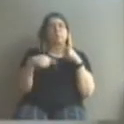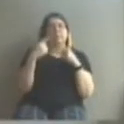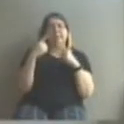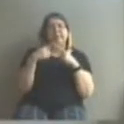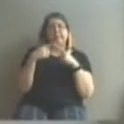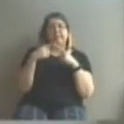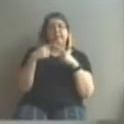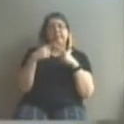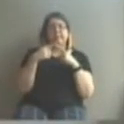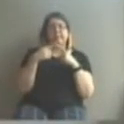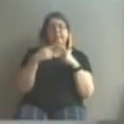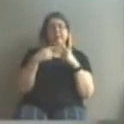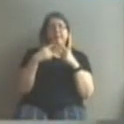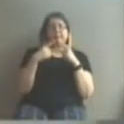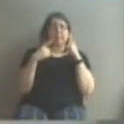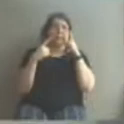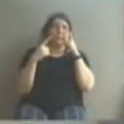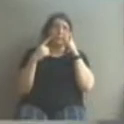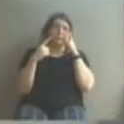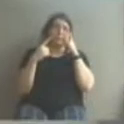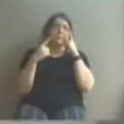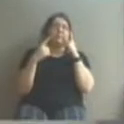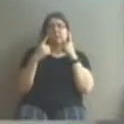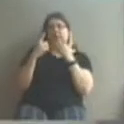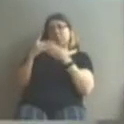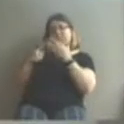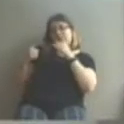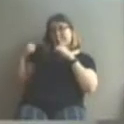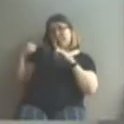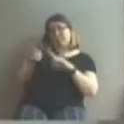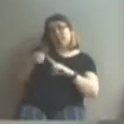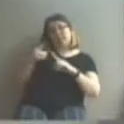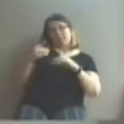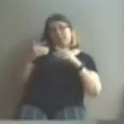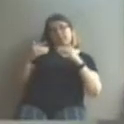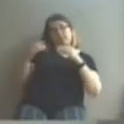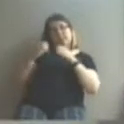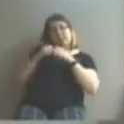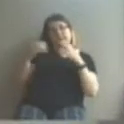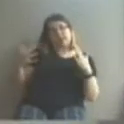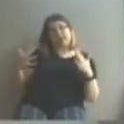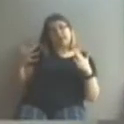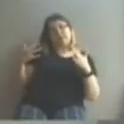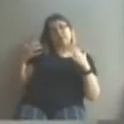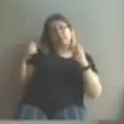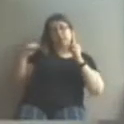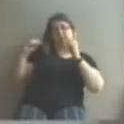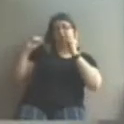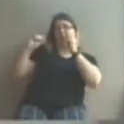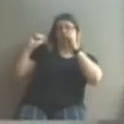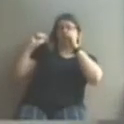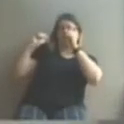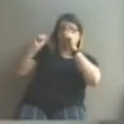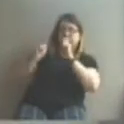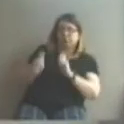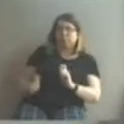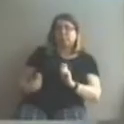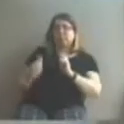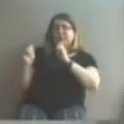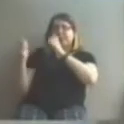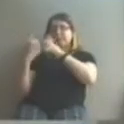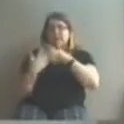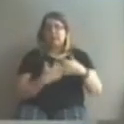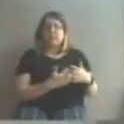know, I go, you know, at what point we're going to be without this to be able to get this type of a line. So I'm sure. trying to get an idea